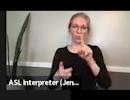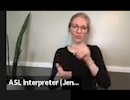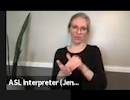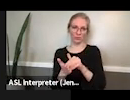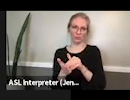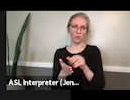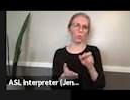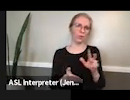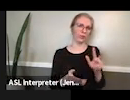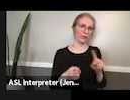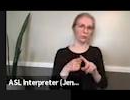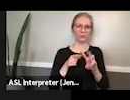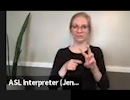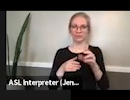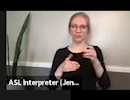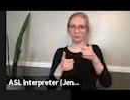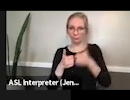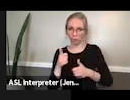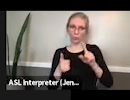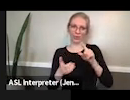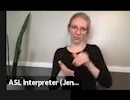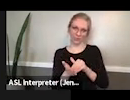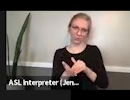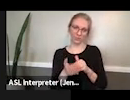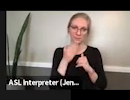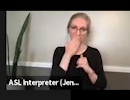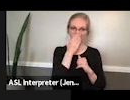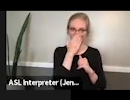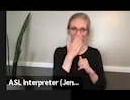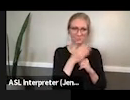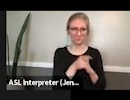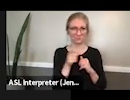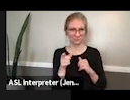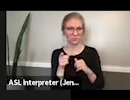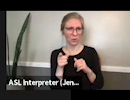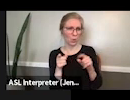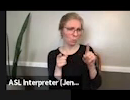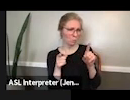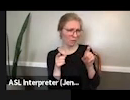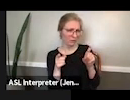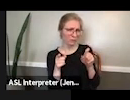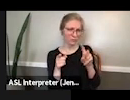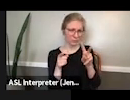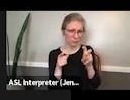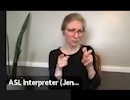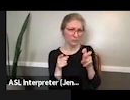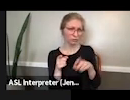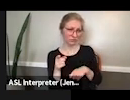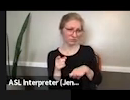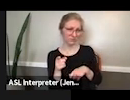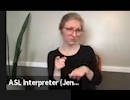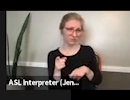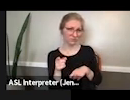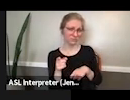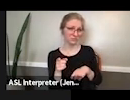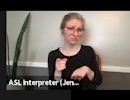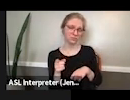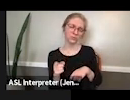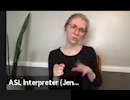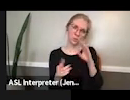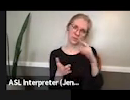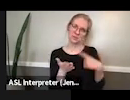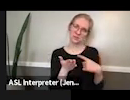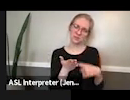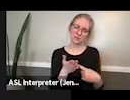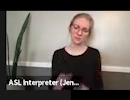per thousand, right? This is like 100 to 200. Okay, so we're going to talk about